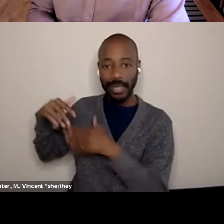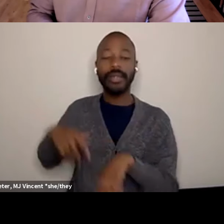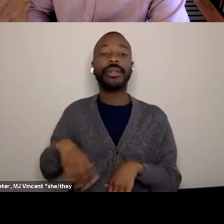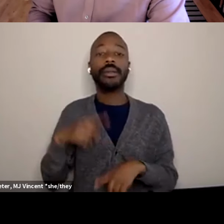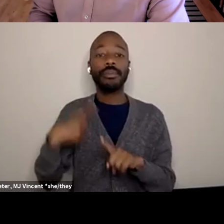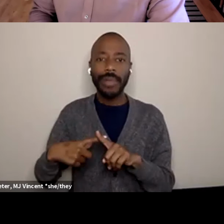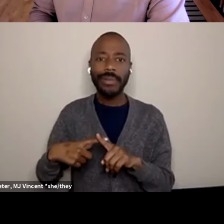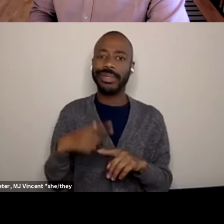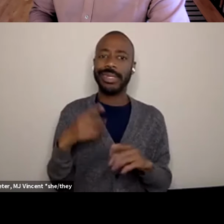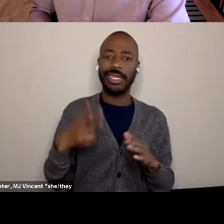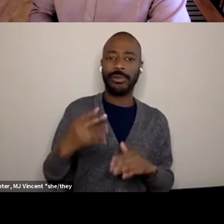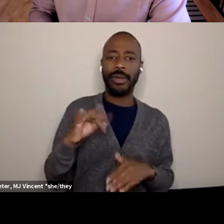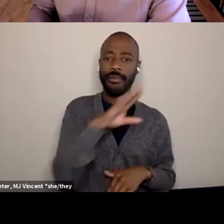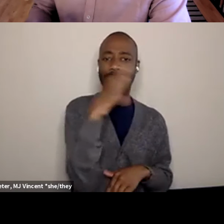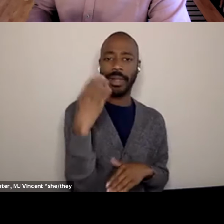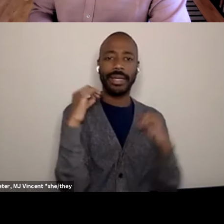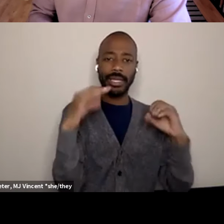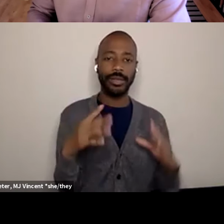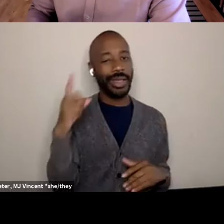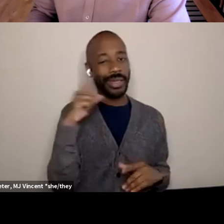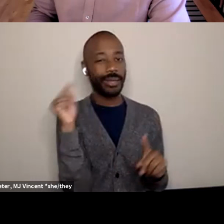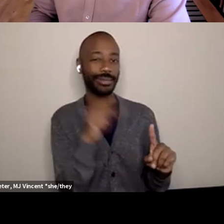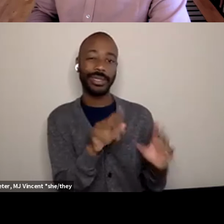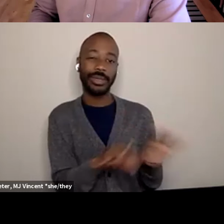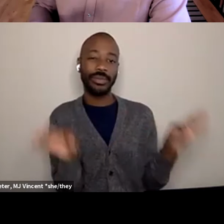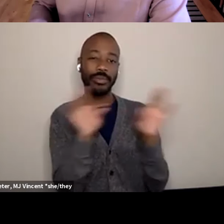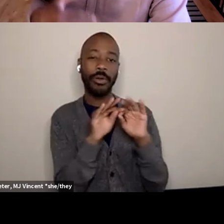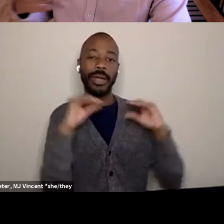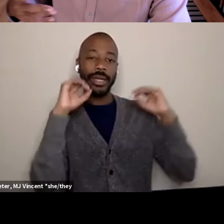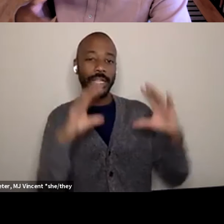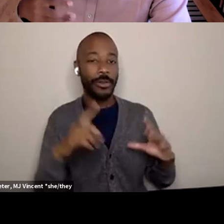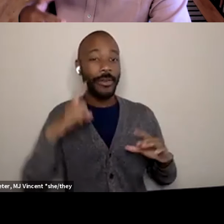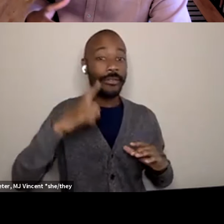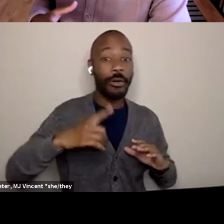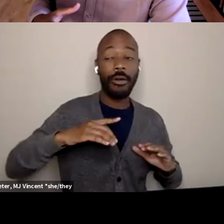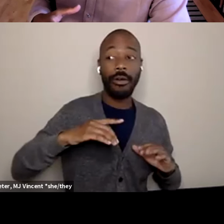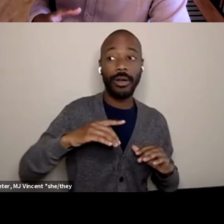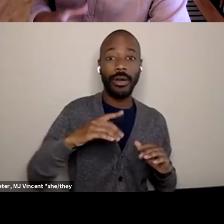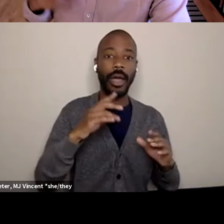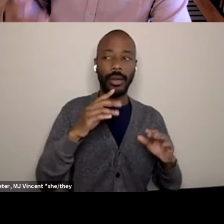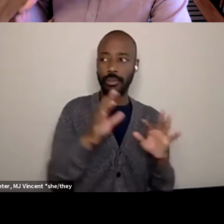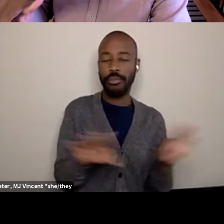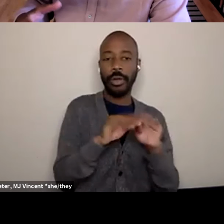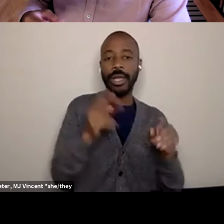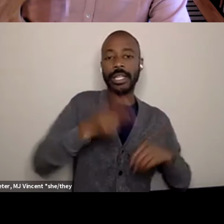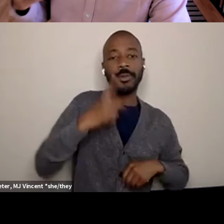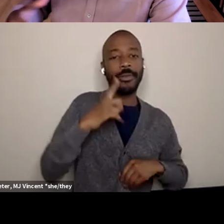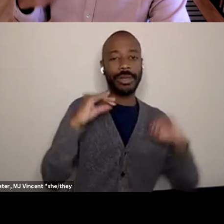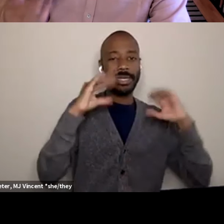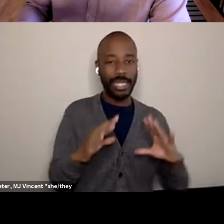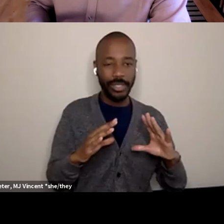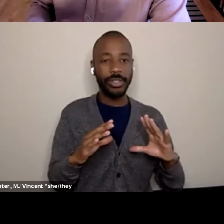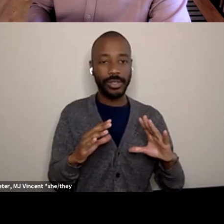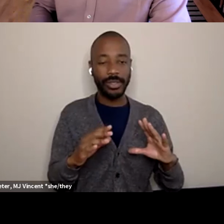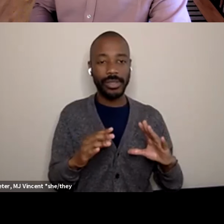think that this is an important legacy for teachers to see themselves in relationship to. And it speaks to the kind of higher moral